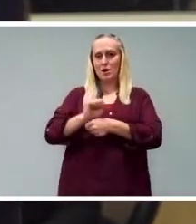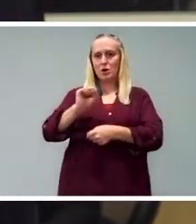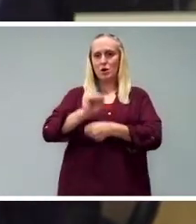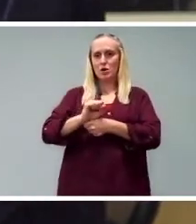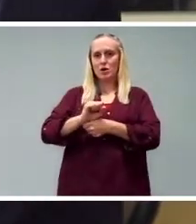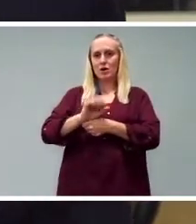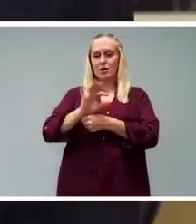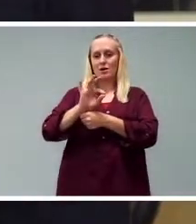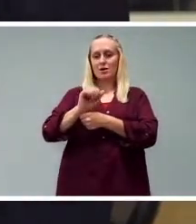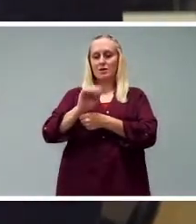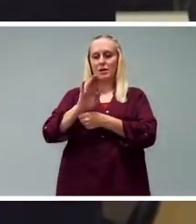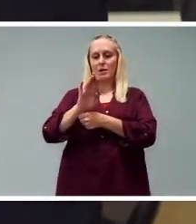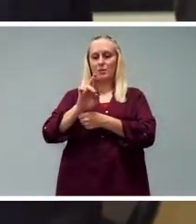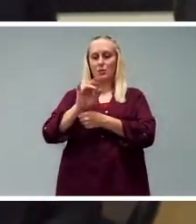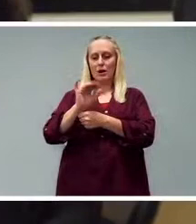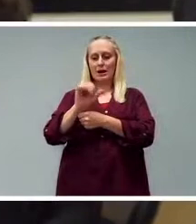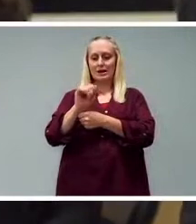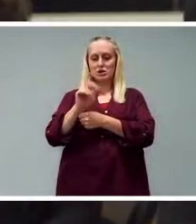welding.